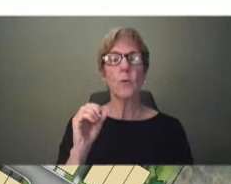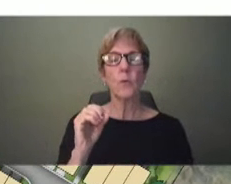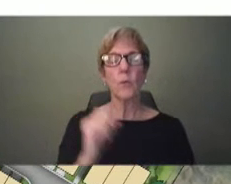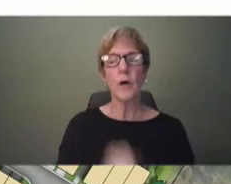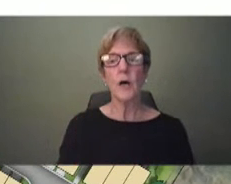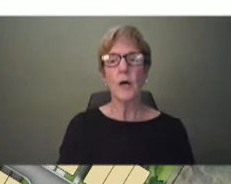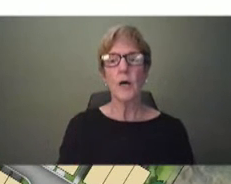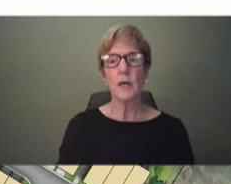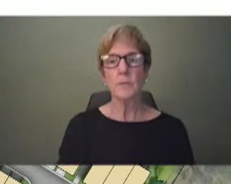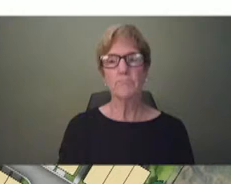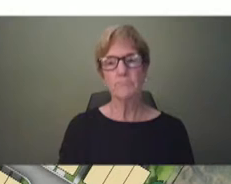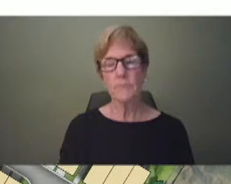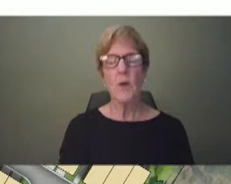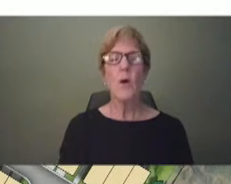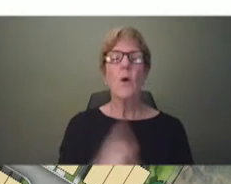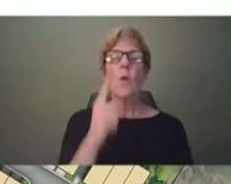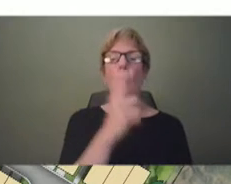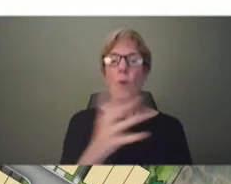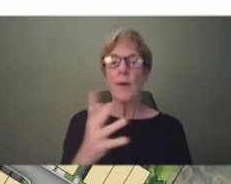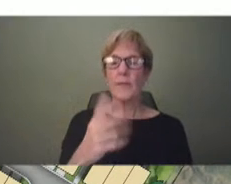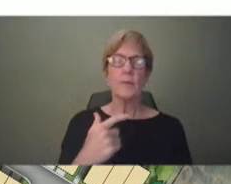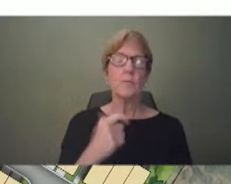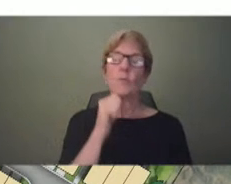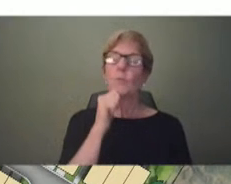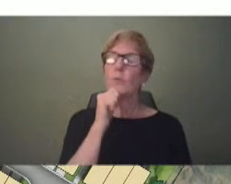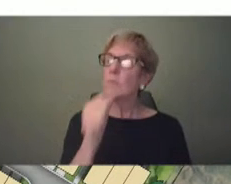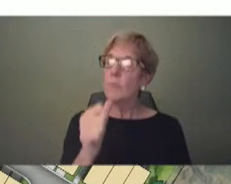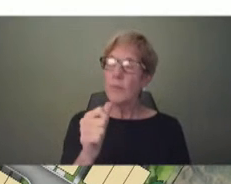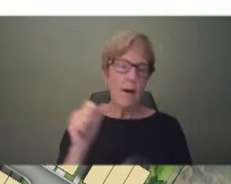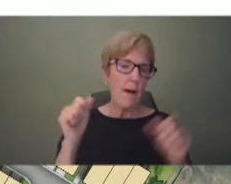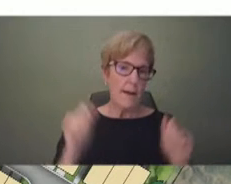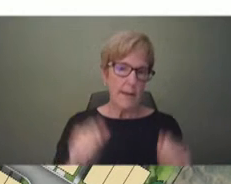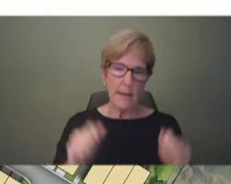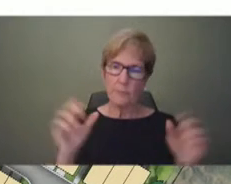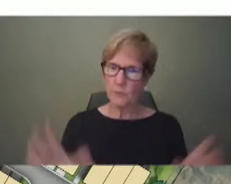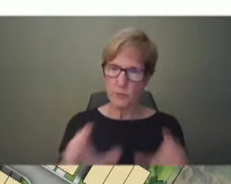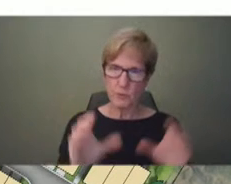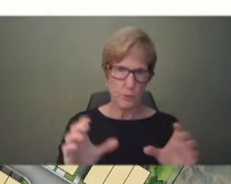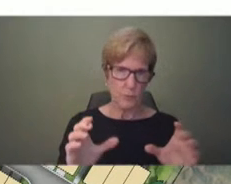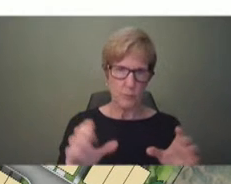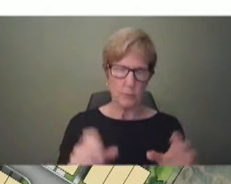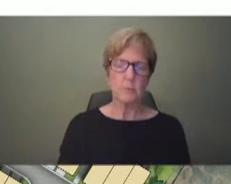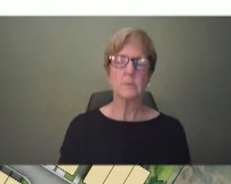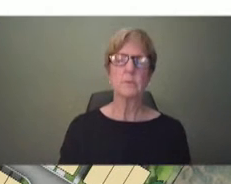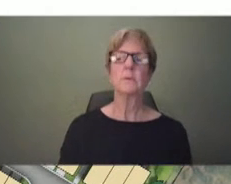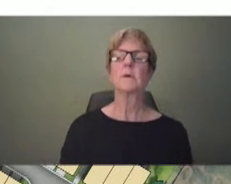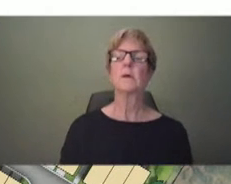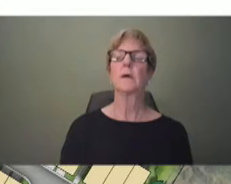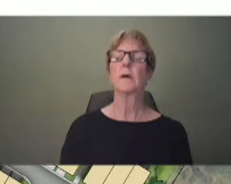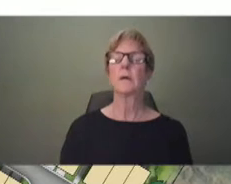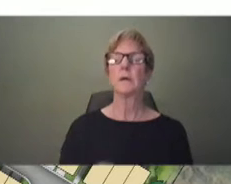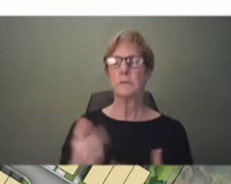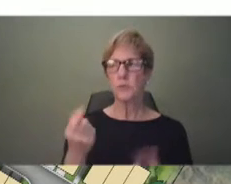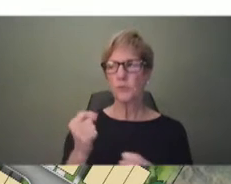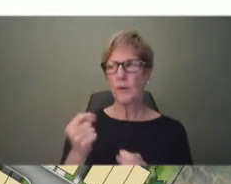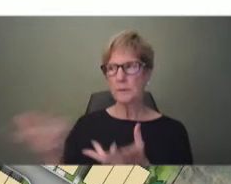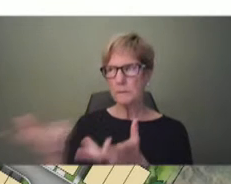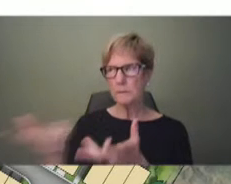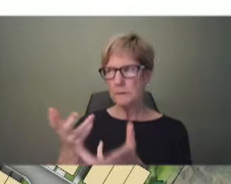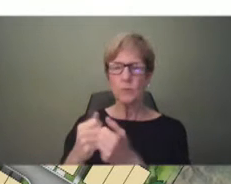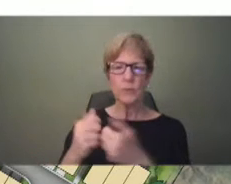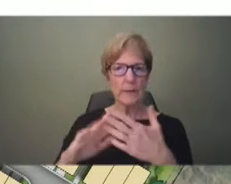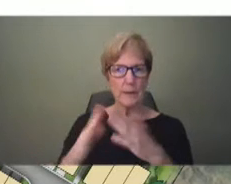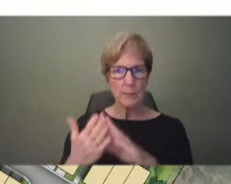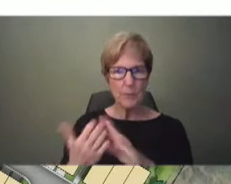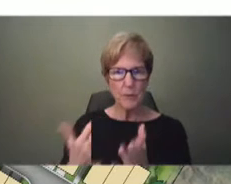but the one thing that we were not able to do uh in the conversations that we were trying to have with the community we we reached out